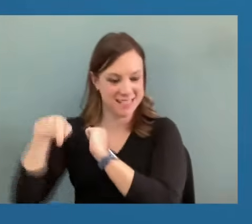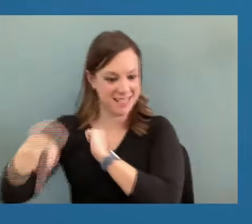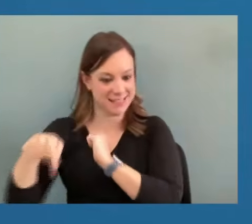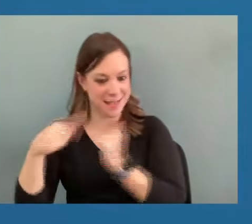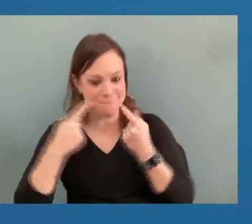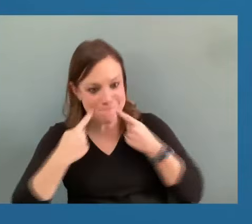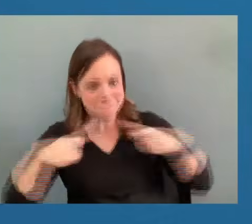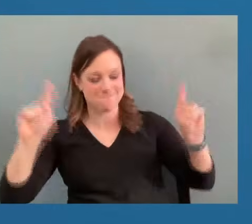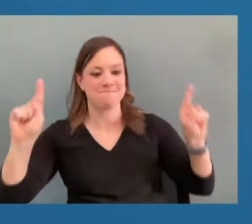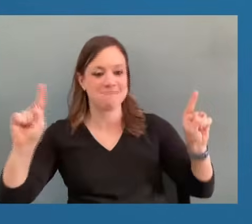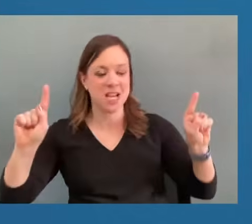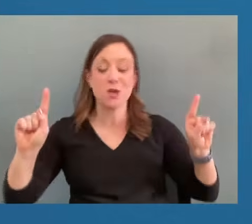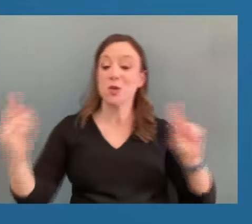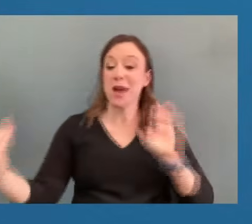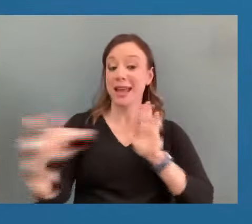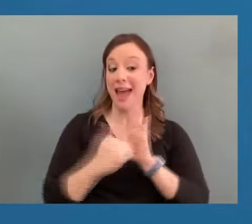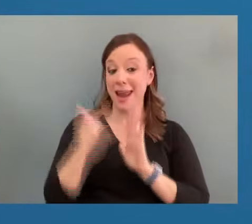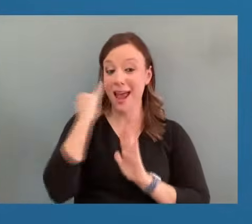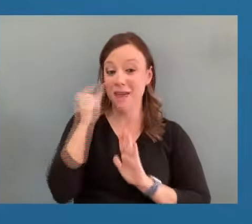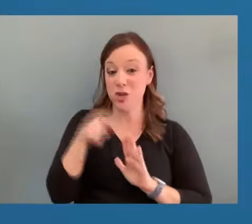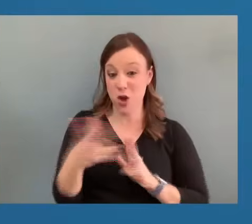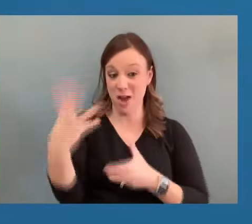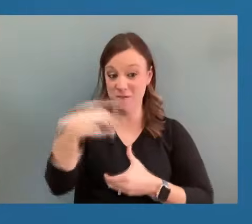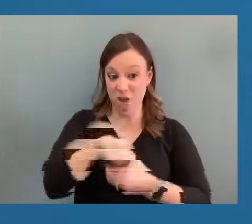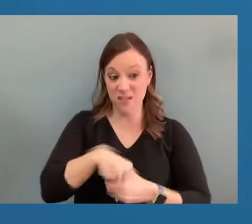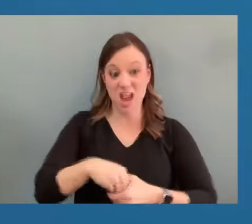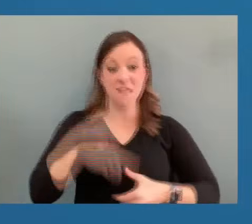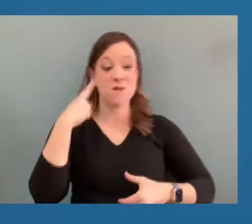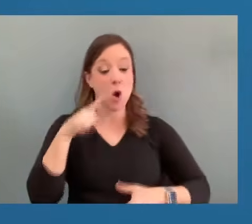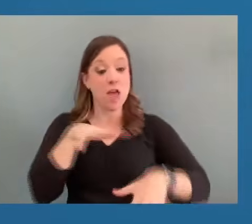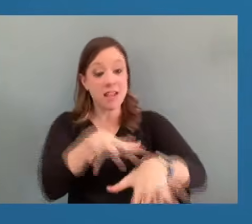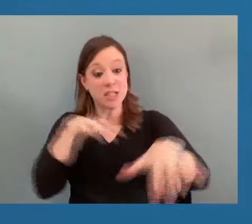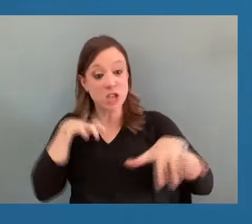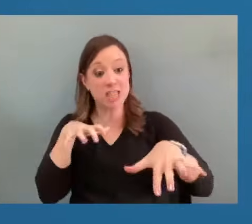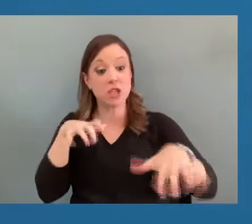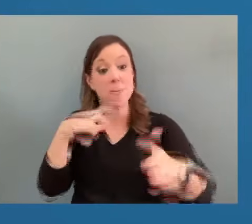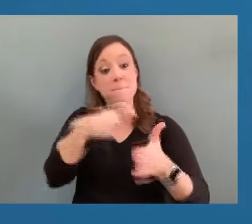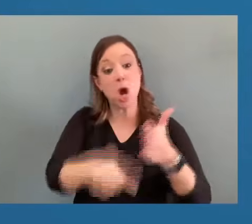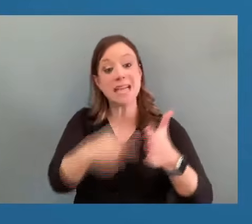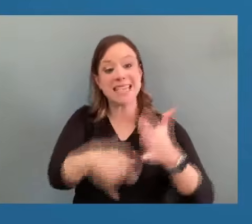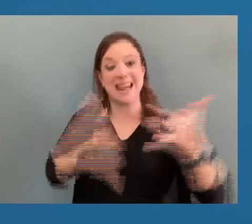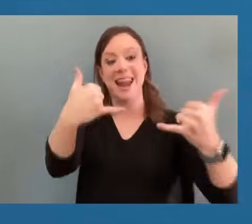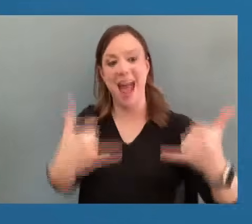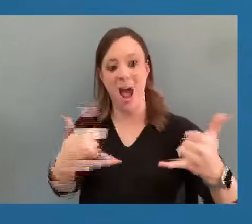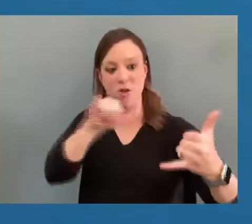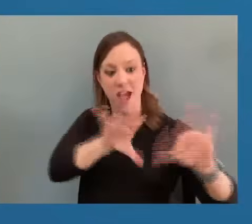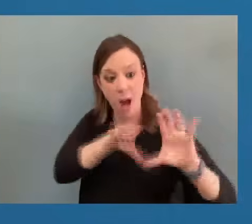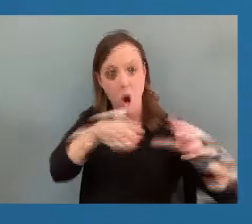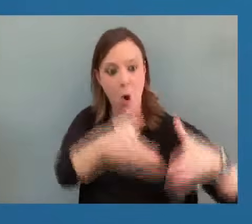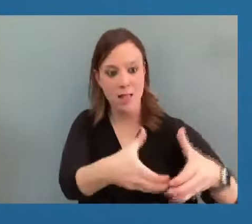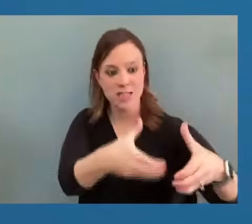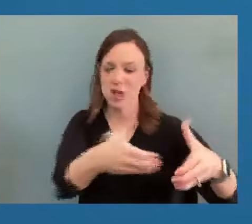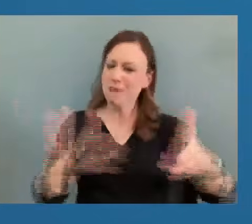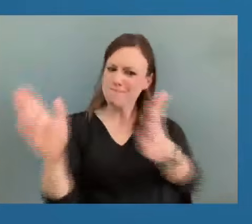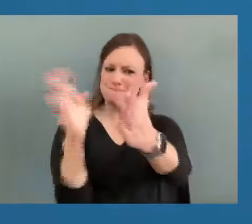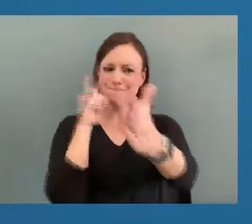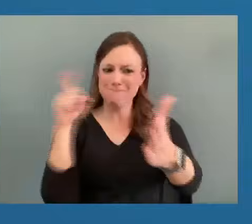way. So if you're part of the Congestion Pricing Now Coalition, I want you to raise a round of applause for yourself